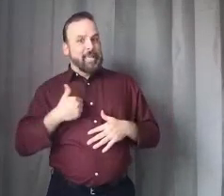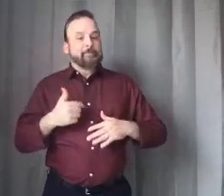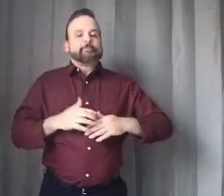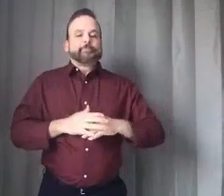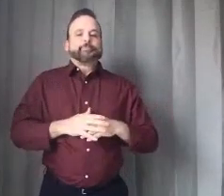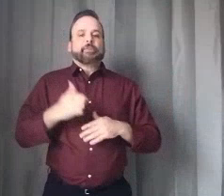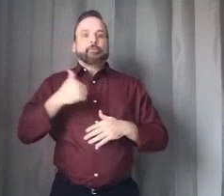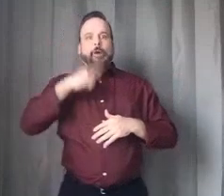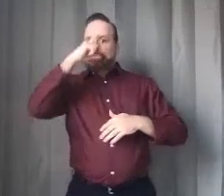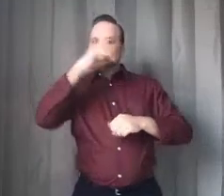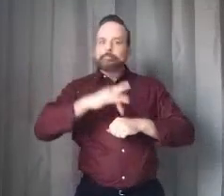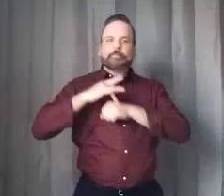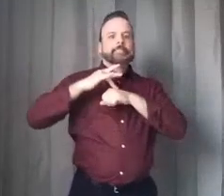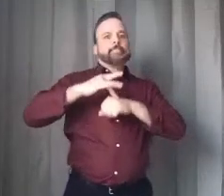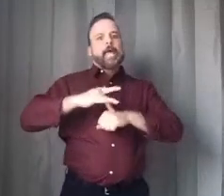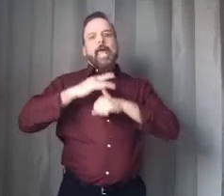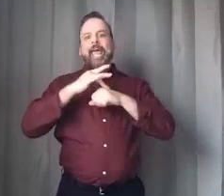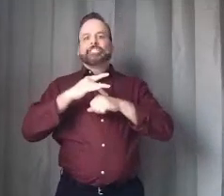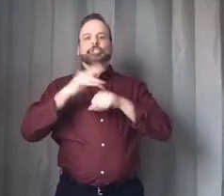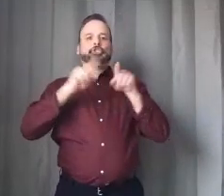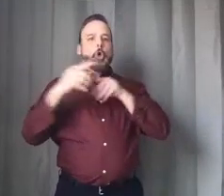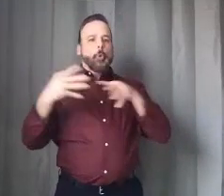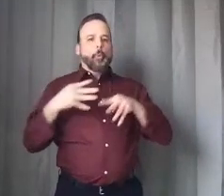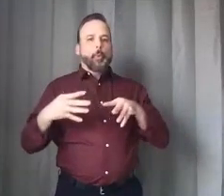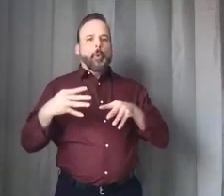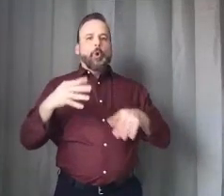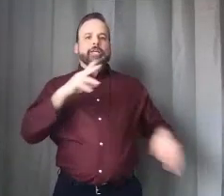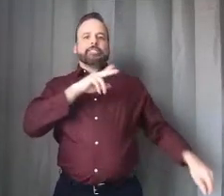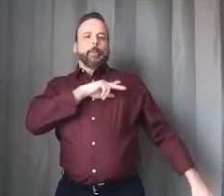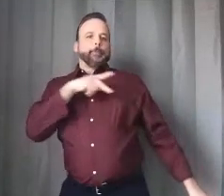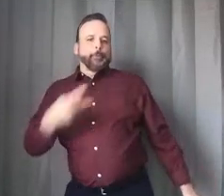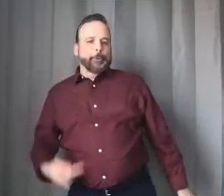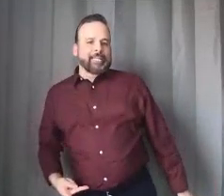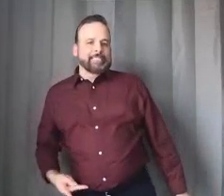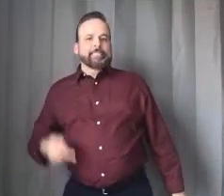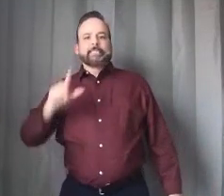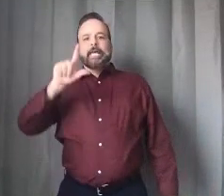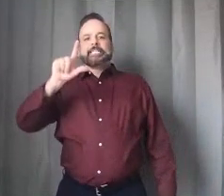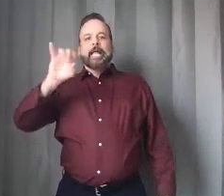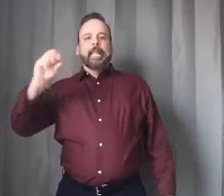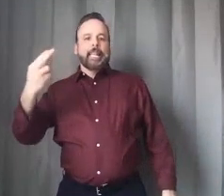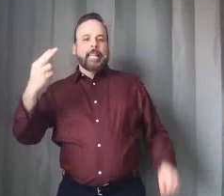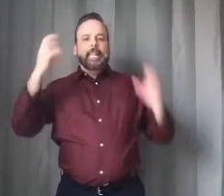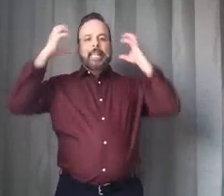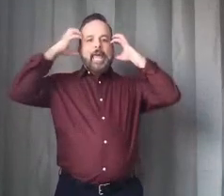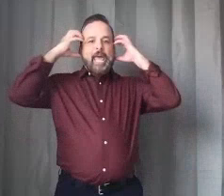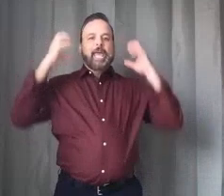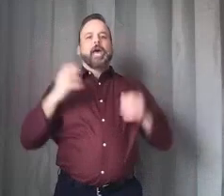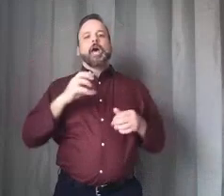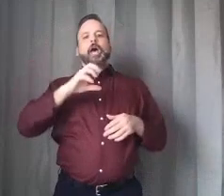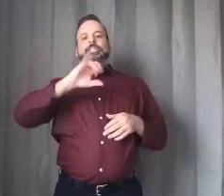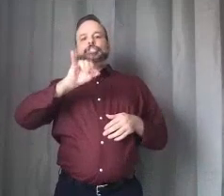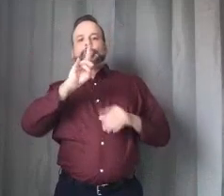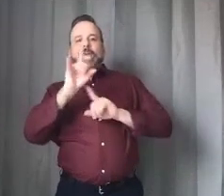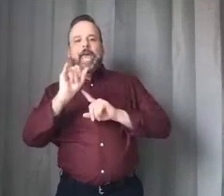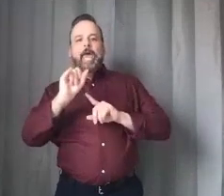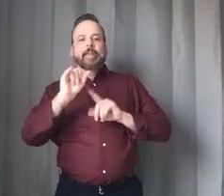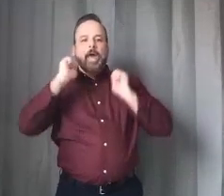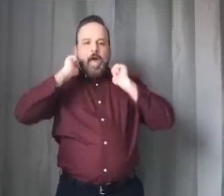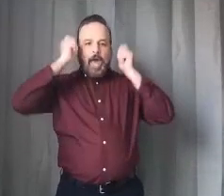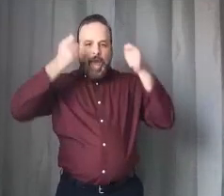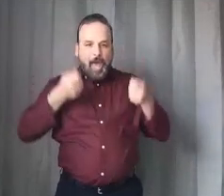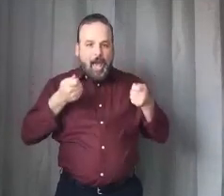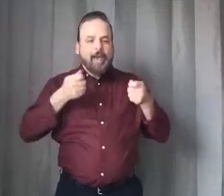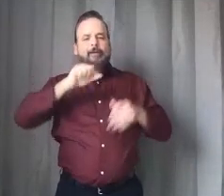yeah, I was obsessed with Star Wars, Princess Leia, the whole thing, Jedis. And I just always loved like the fantastical stuff. Like I always